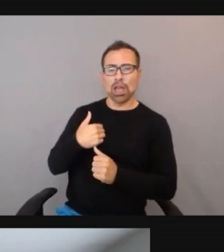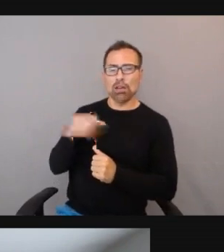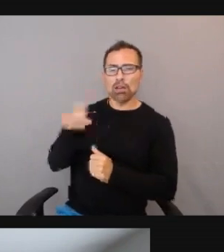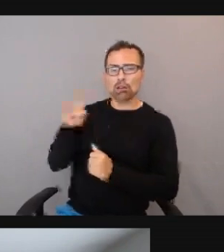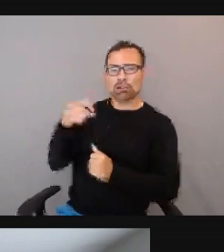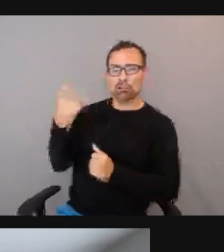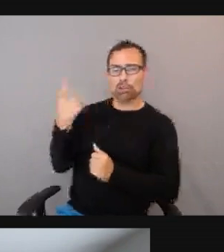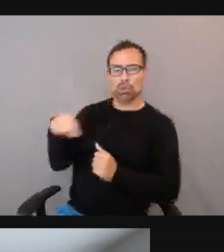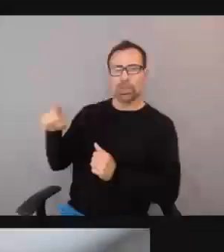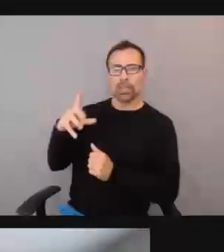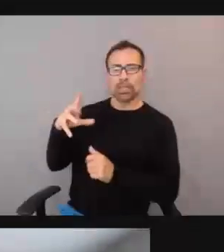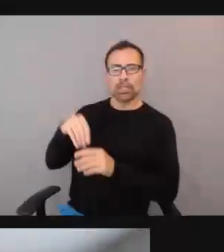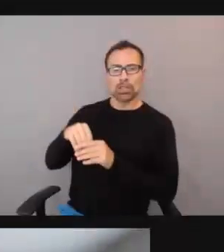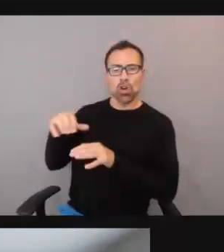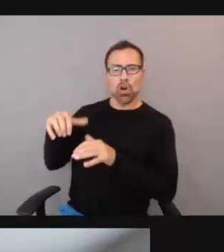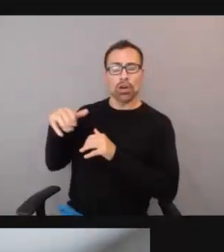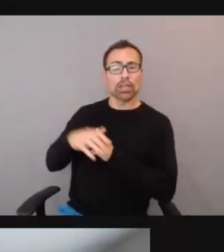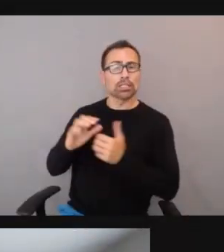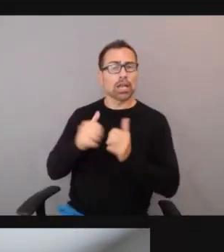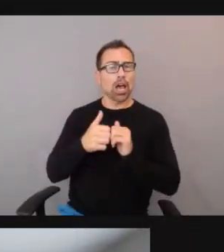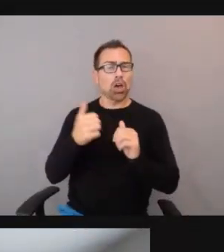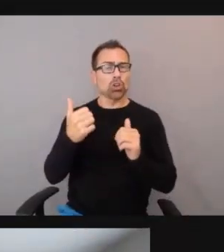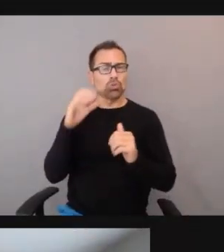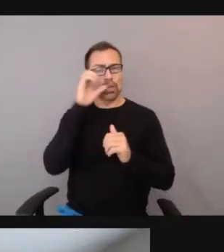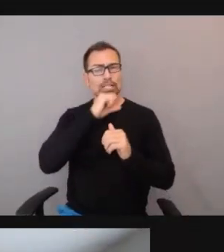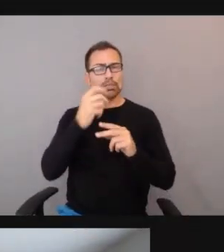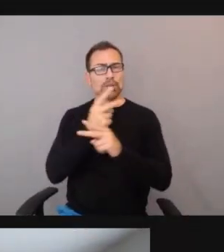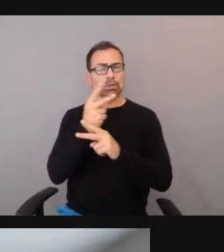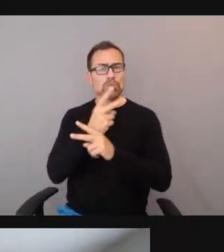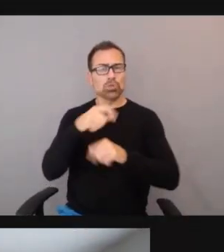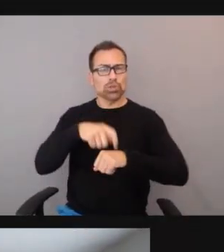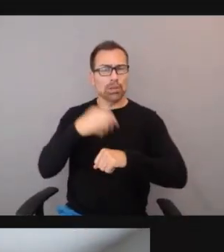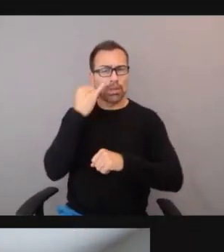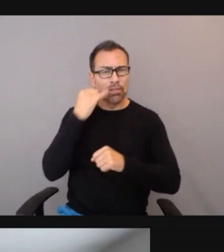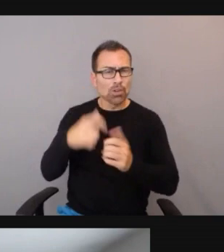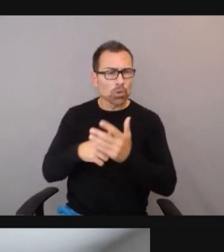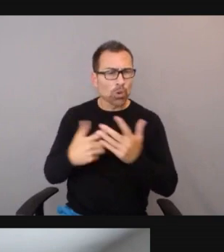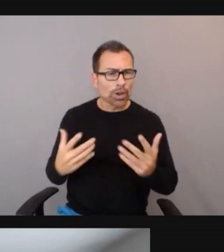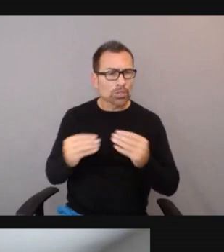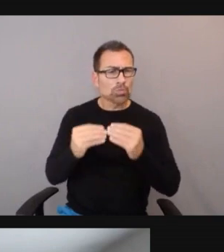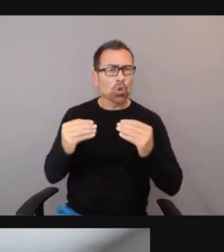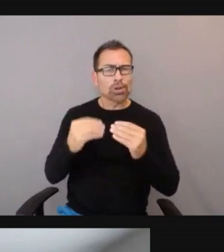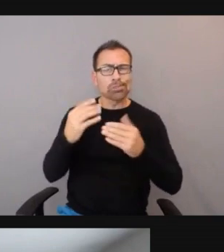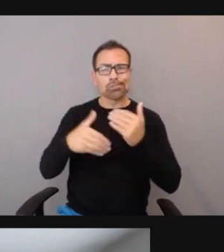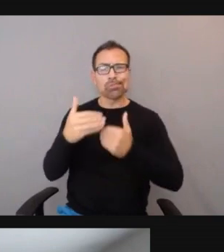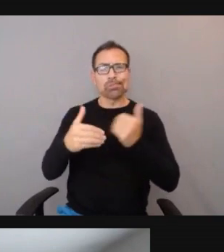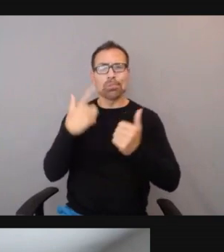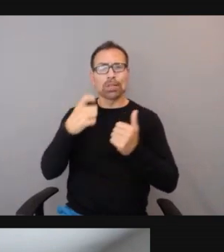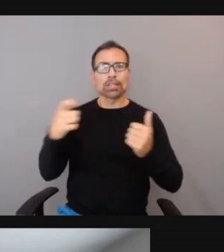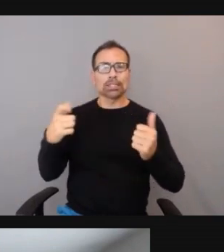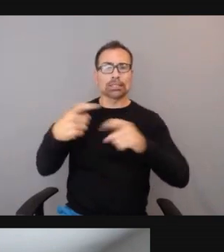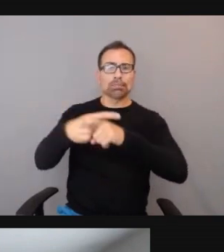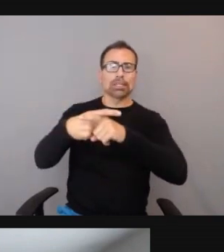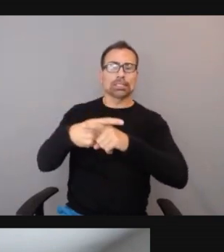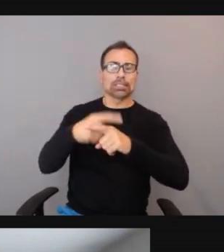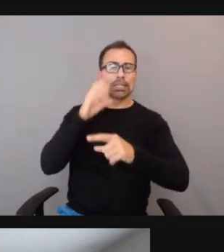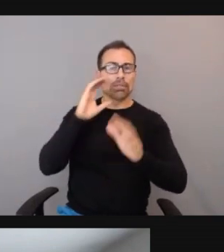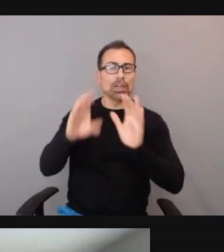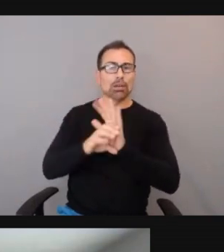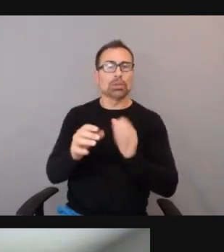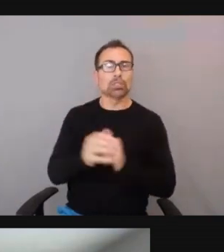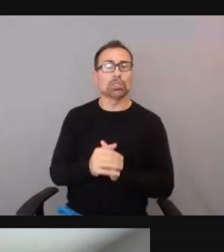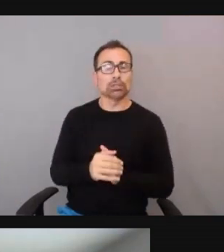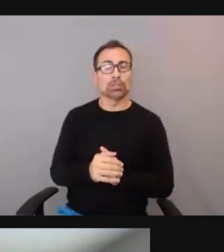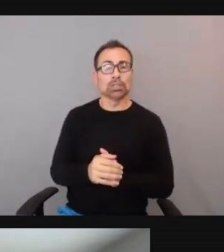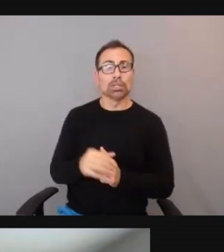estimate compute time if it needs more processing based on the complexity of an image? Yeah, and Jana, please feel free to chip in